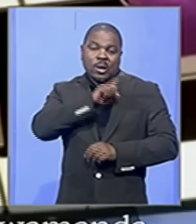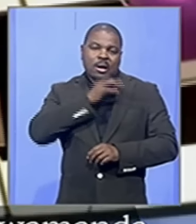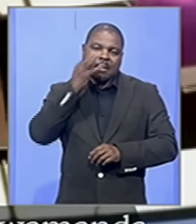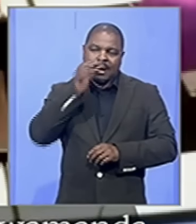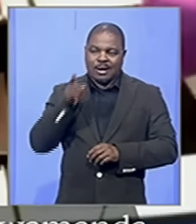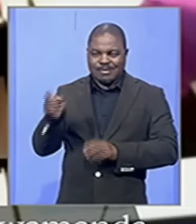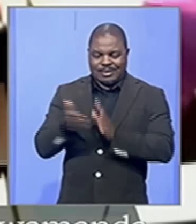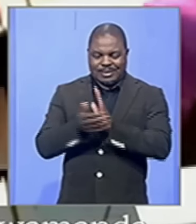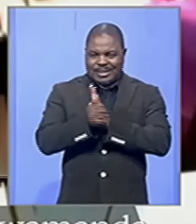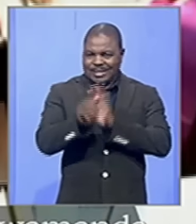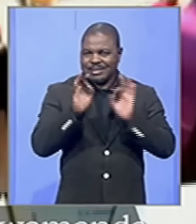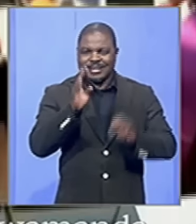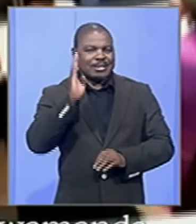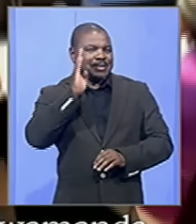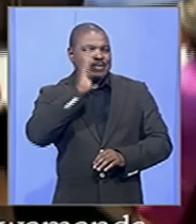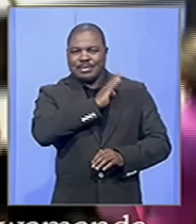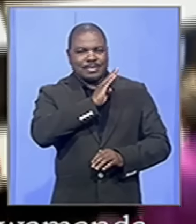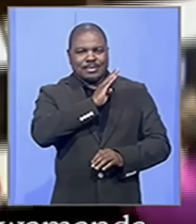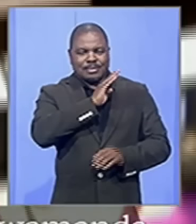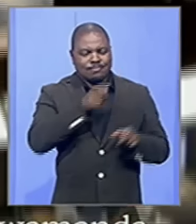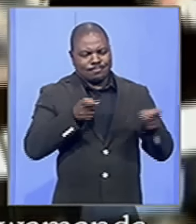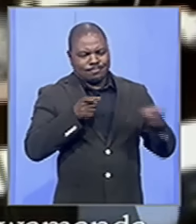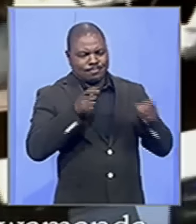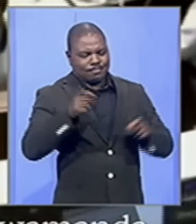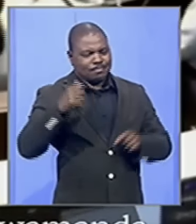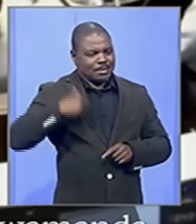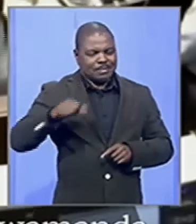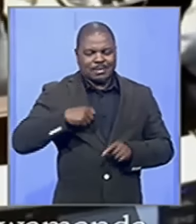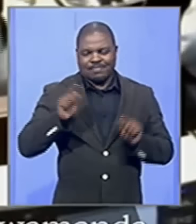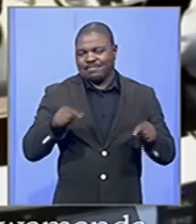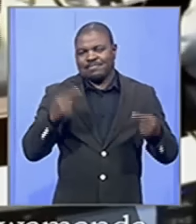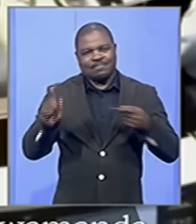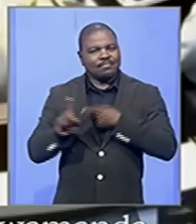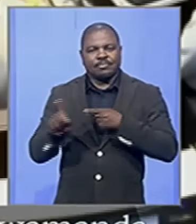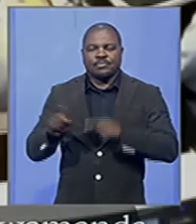go etelela pele masepala yono yo mogolo go gaisa mo nageng.